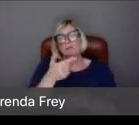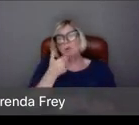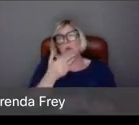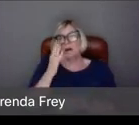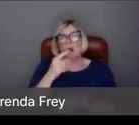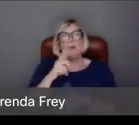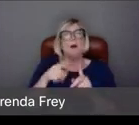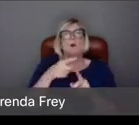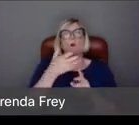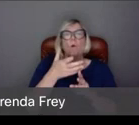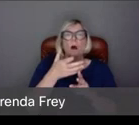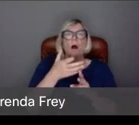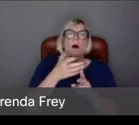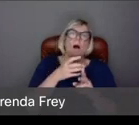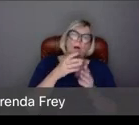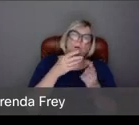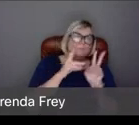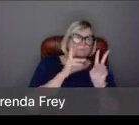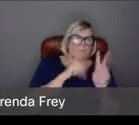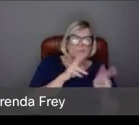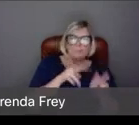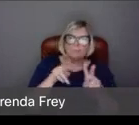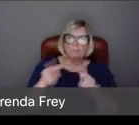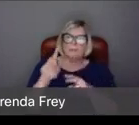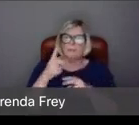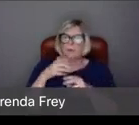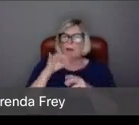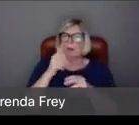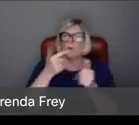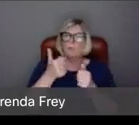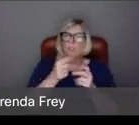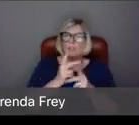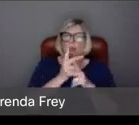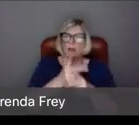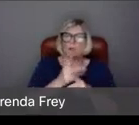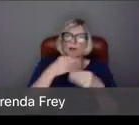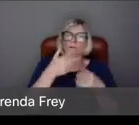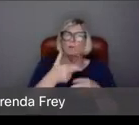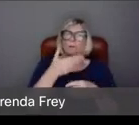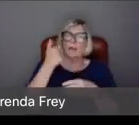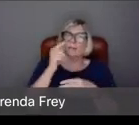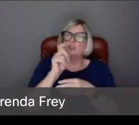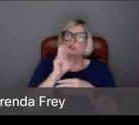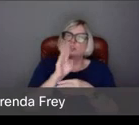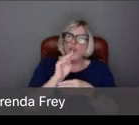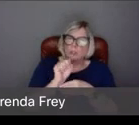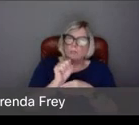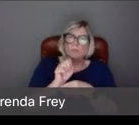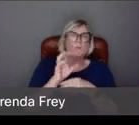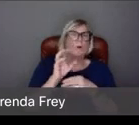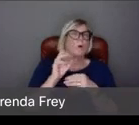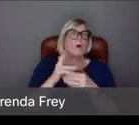shop around a little bit. You want to find out, you know, which lender is going to give you the best terms. Perhaps you're part